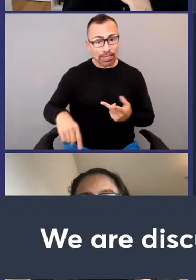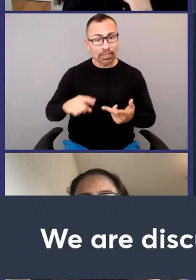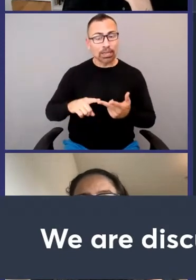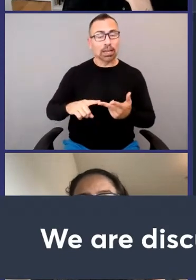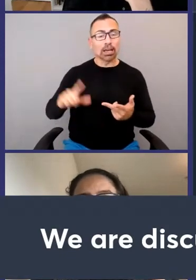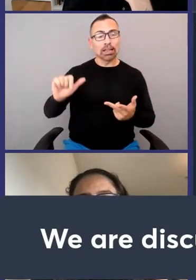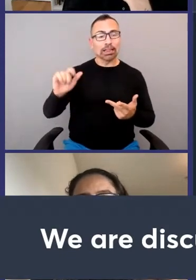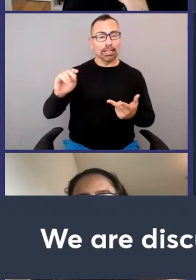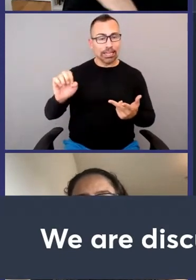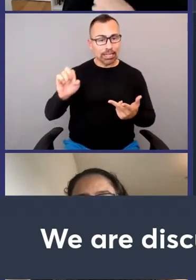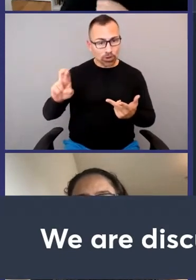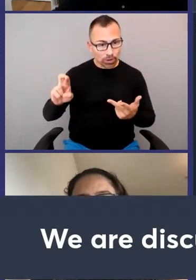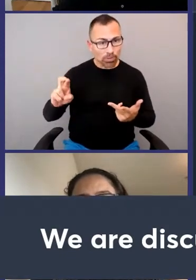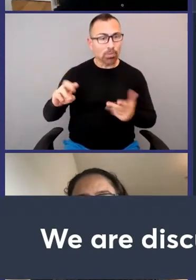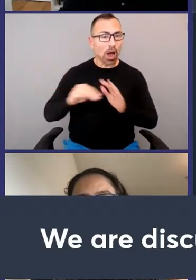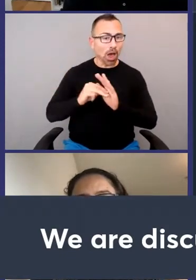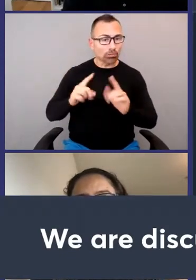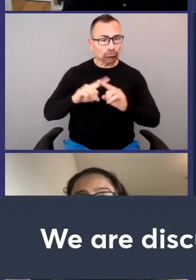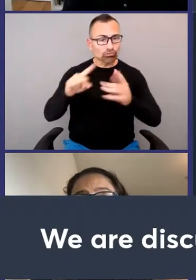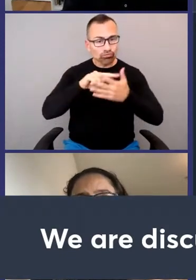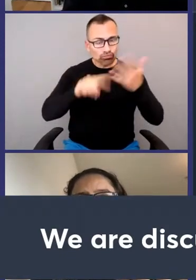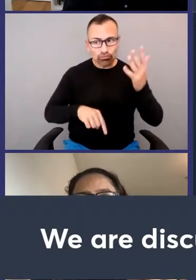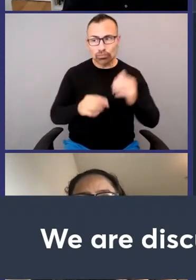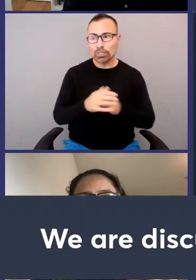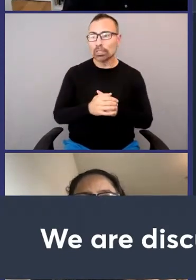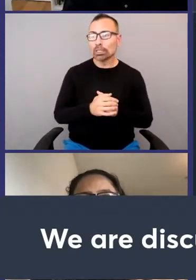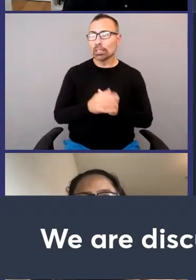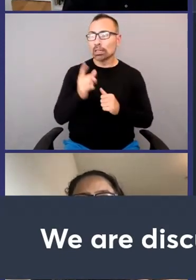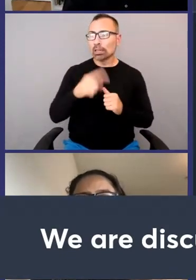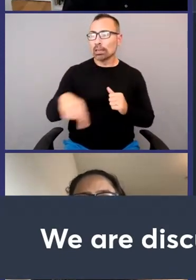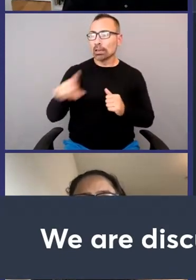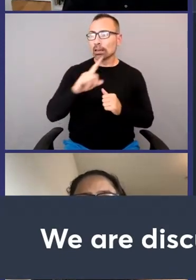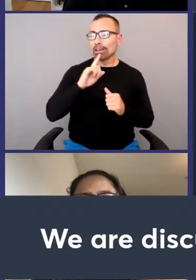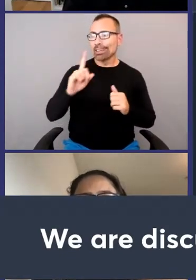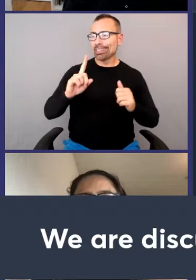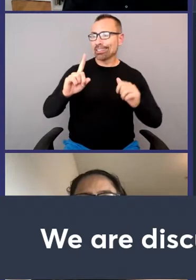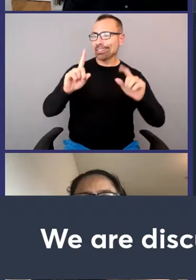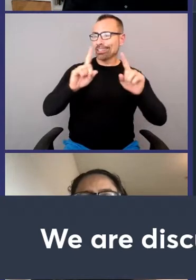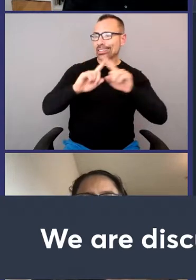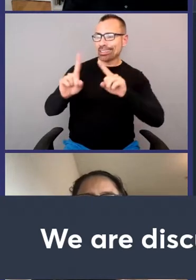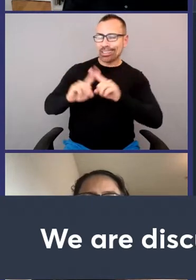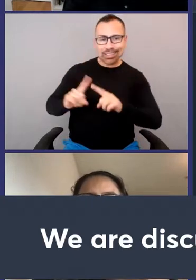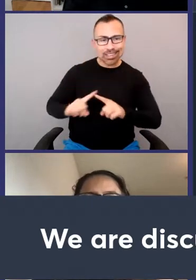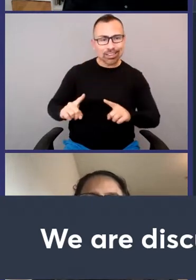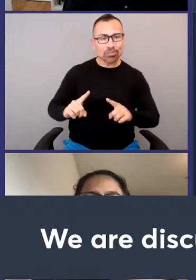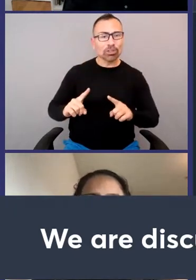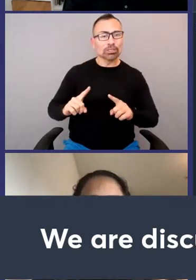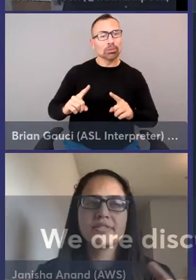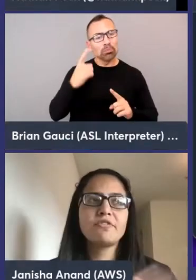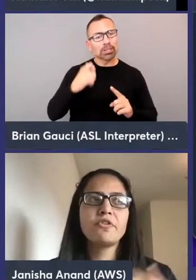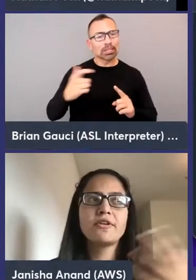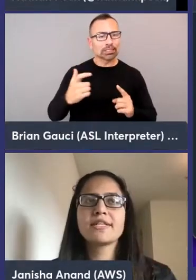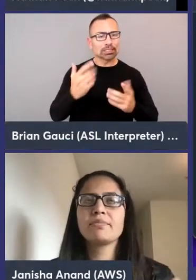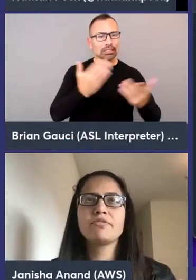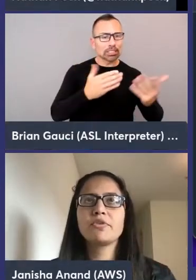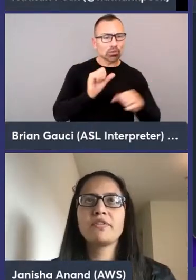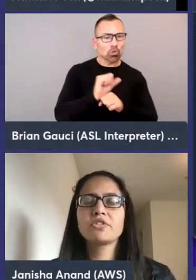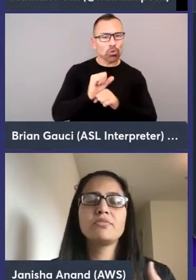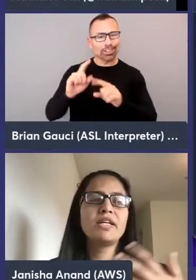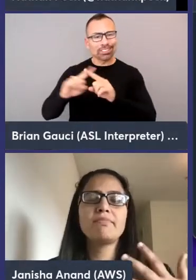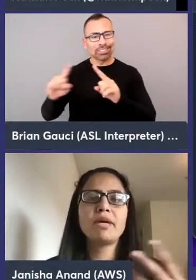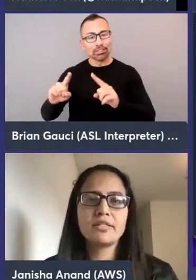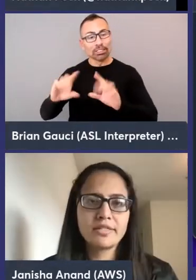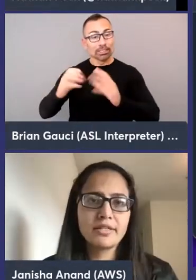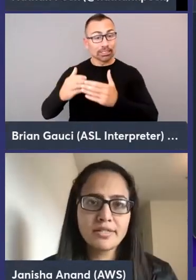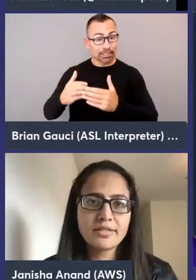models, and they're all different because they serve and work best on different data sets. Say, for example, if you have